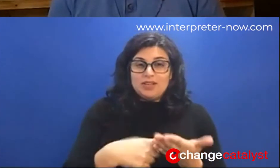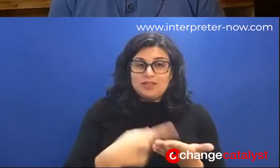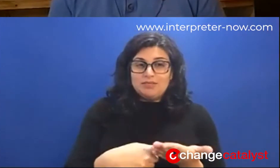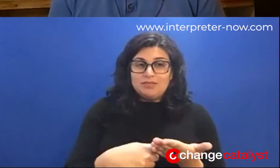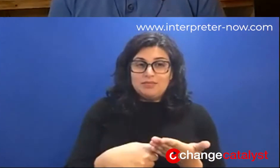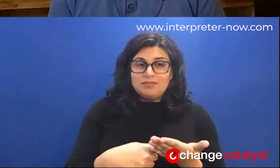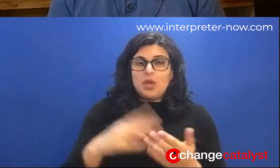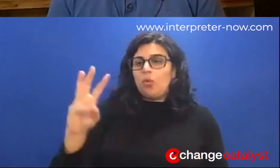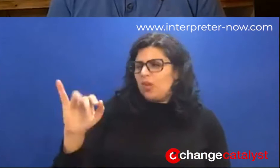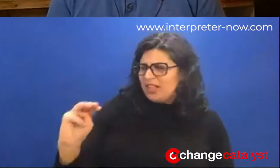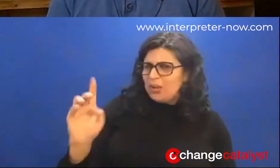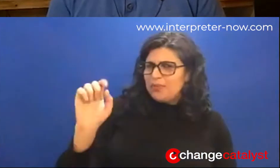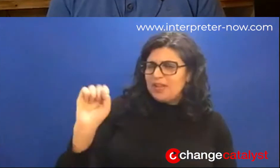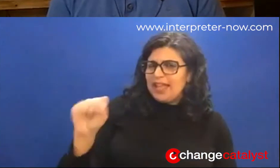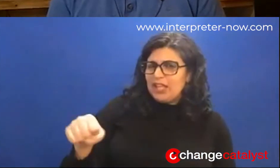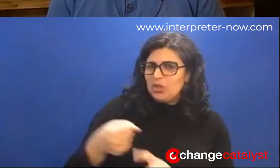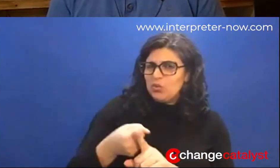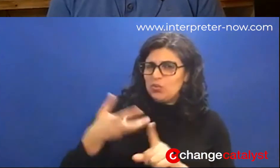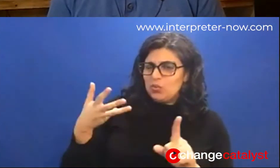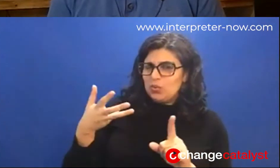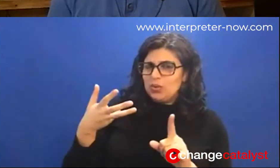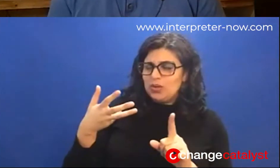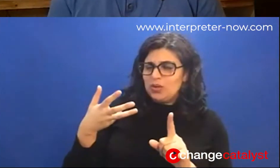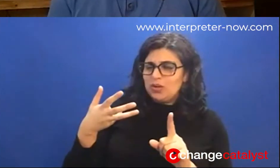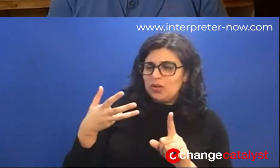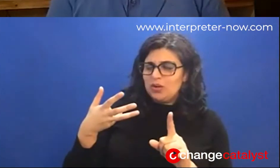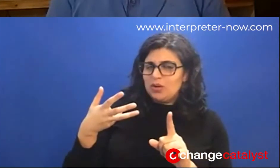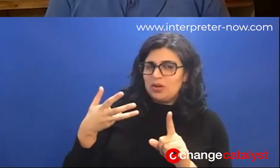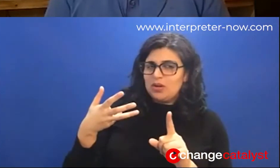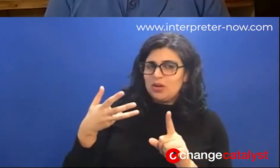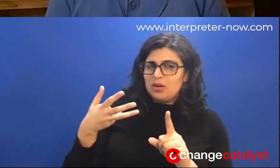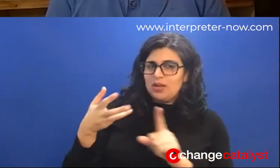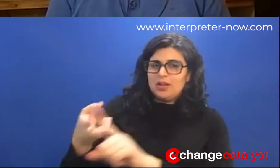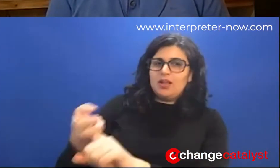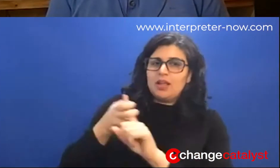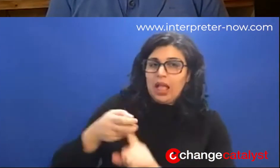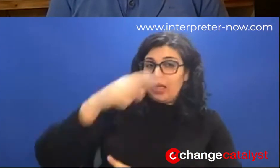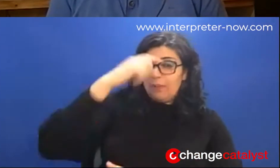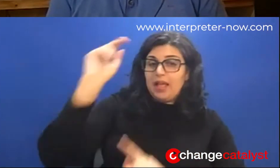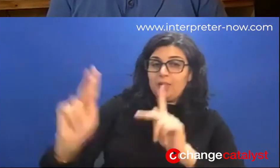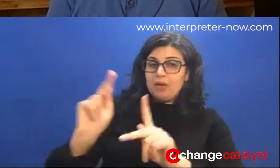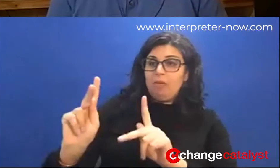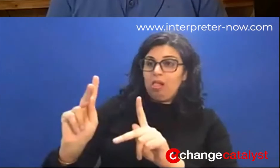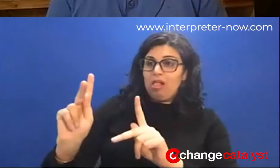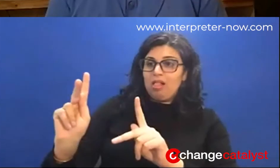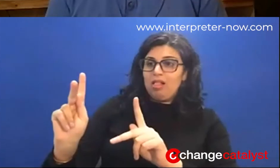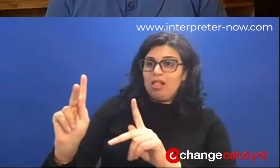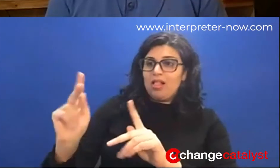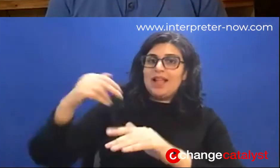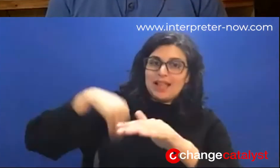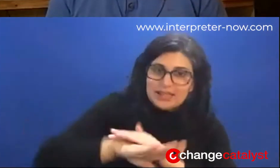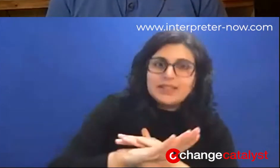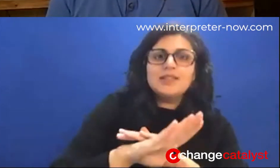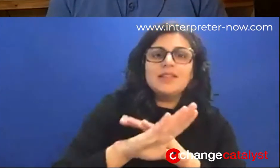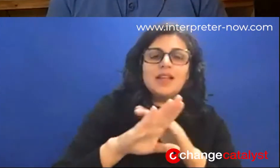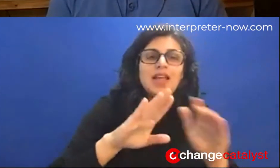William, can you talk a little bit about bringing more Black folks in the door and how we kind of